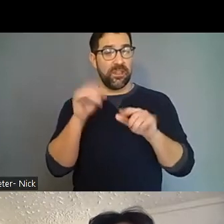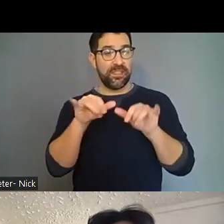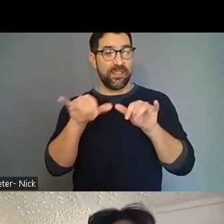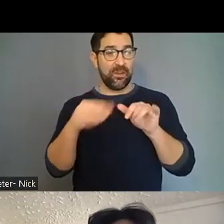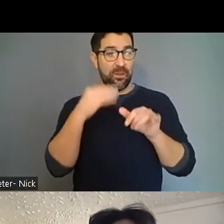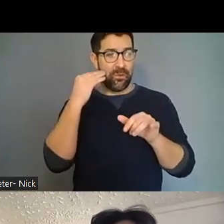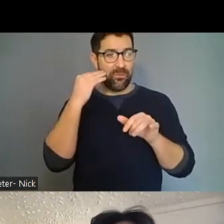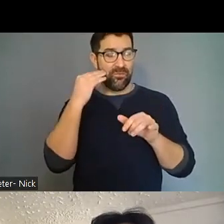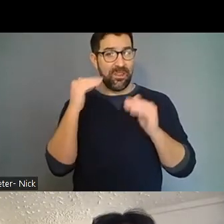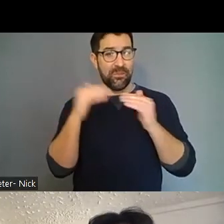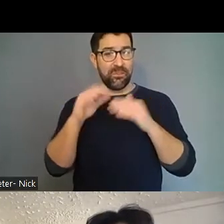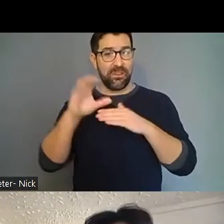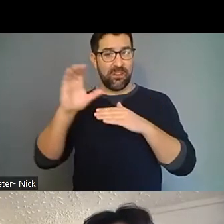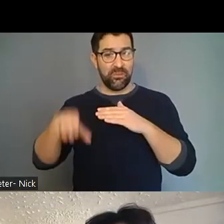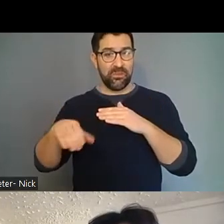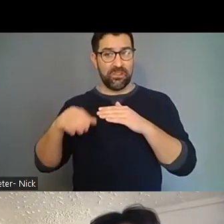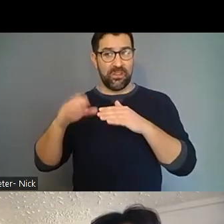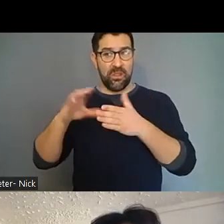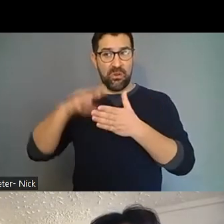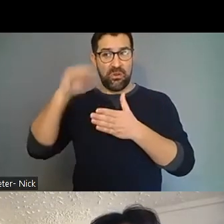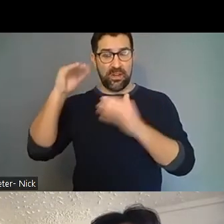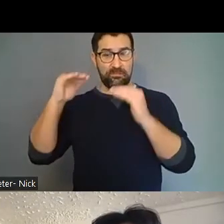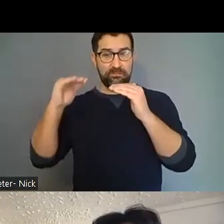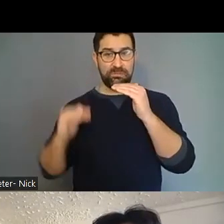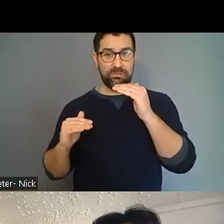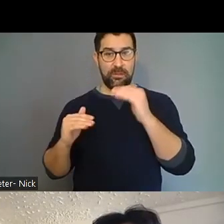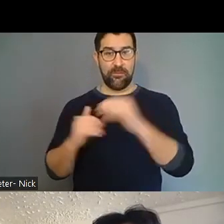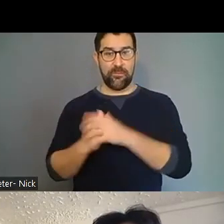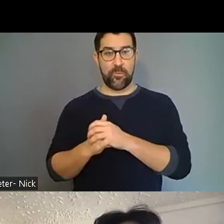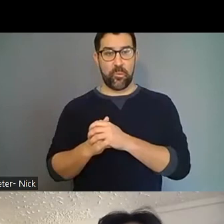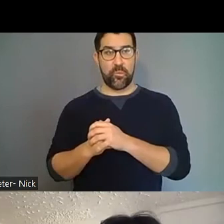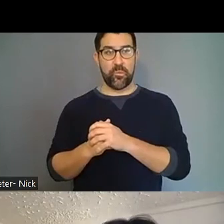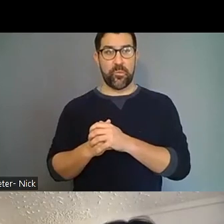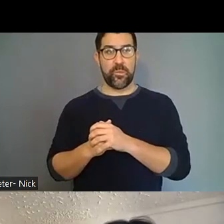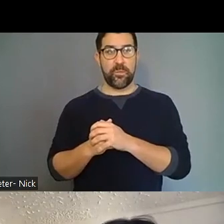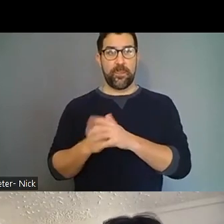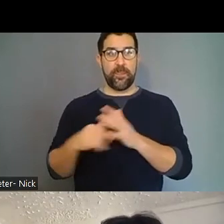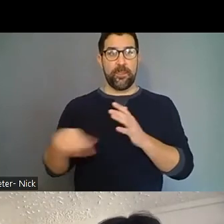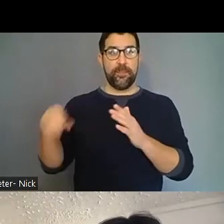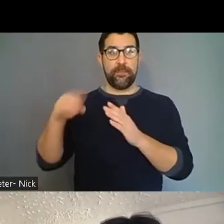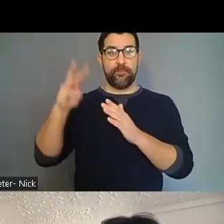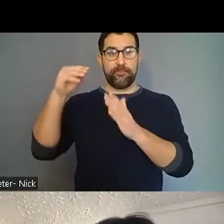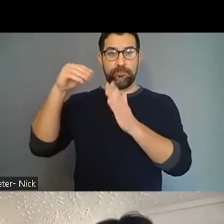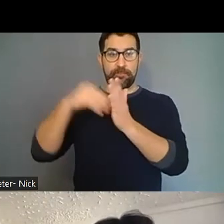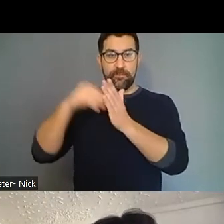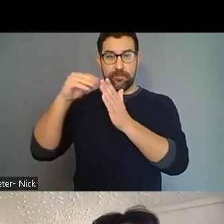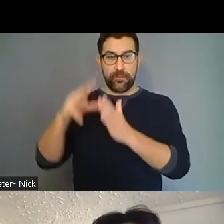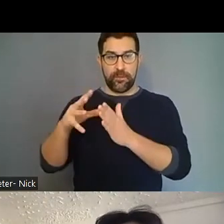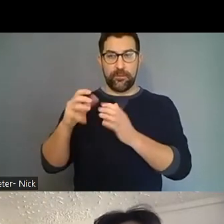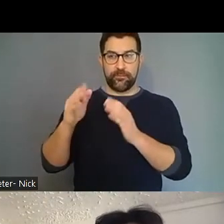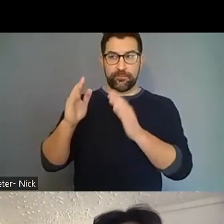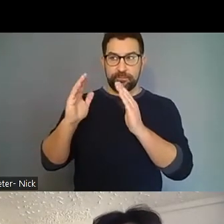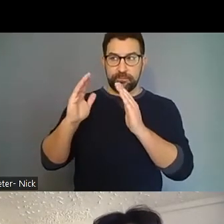of consequences in learning. And so of the 6,000 students, I also wanted to kind of bring attention to